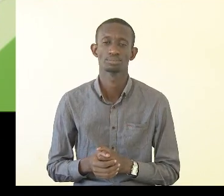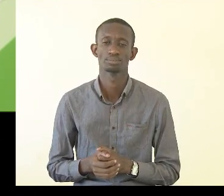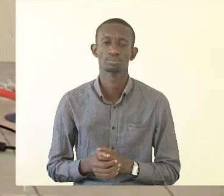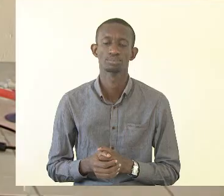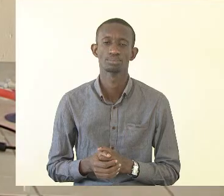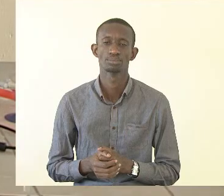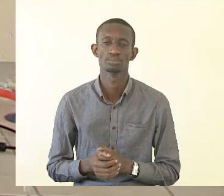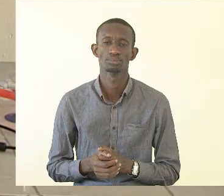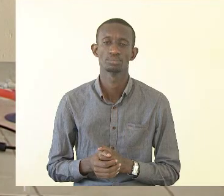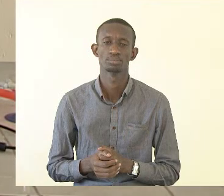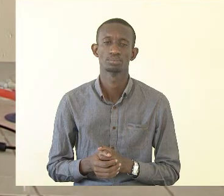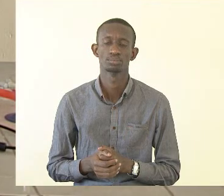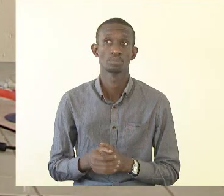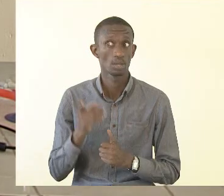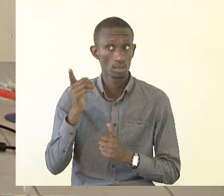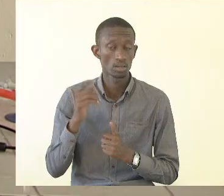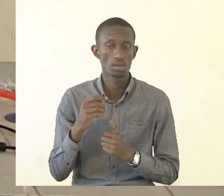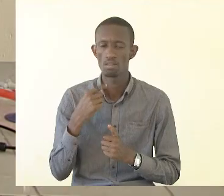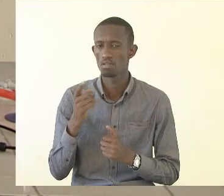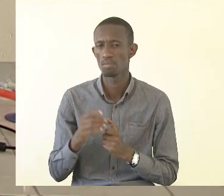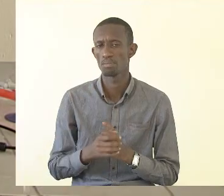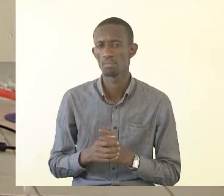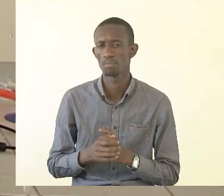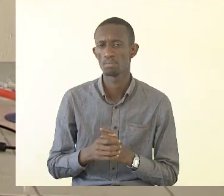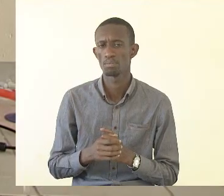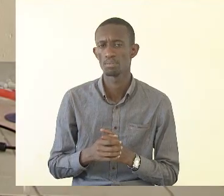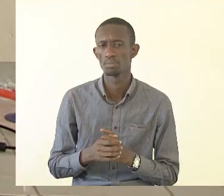is, the reagent here is chlorine.